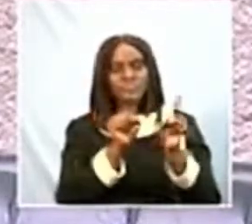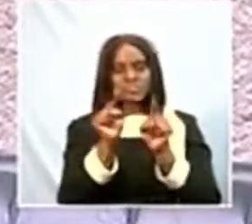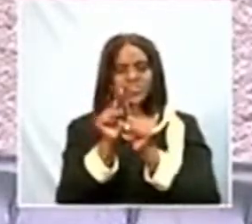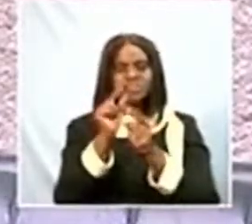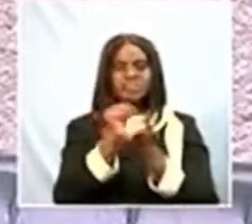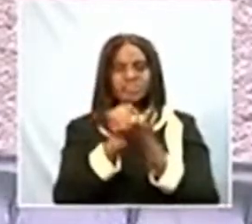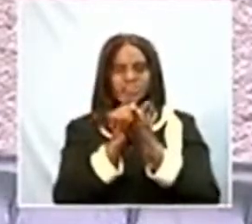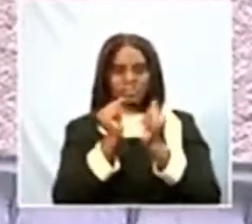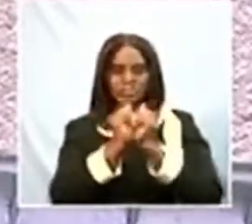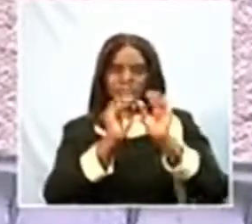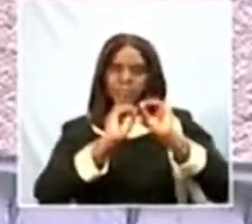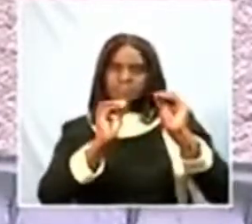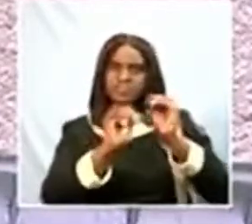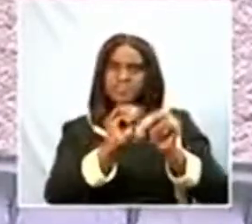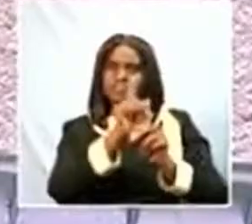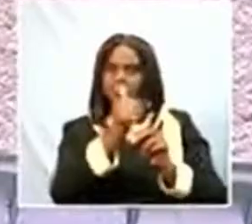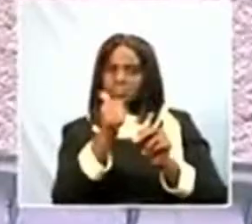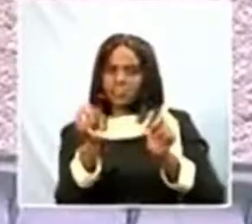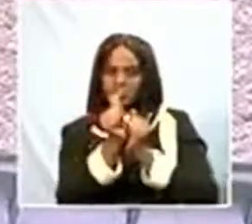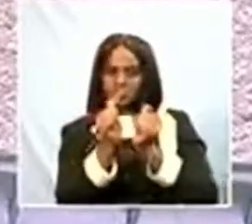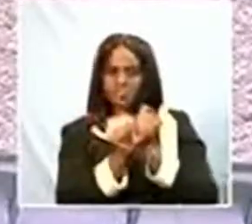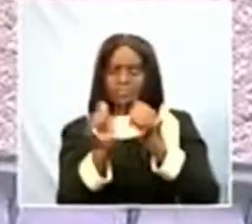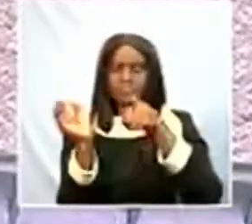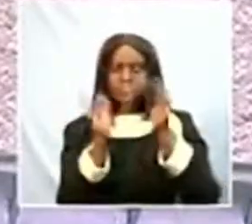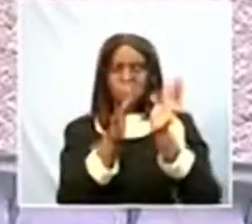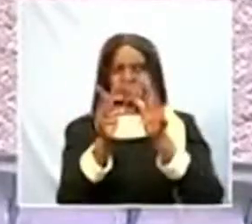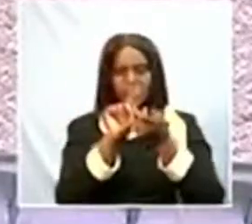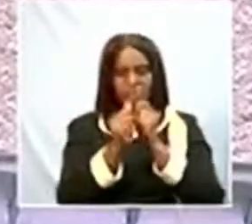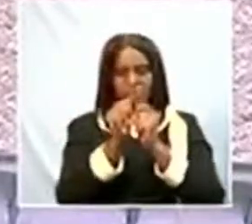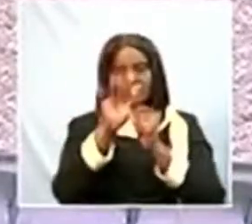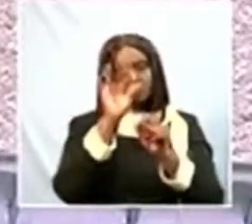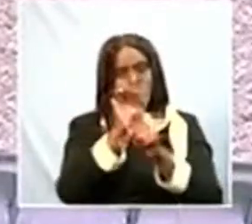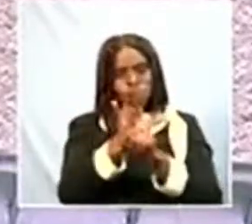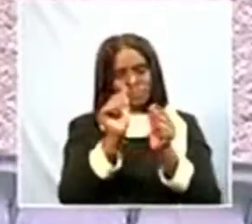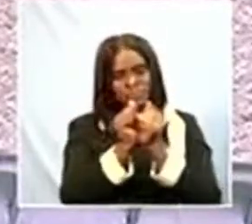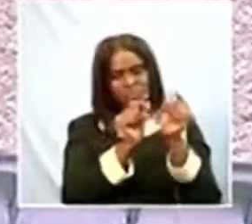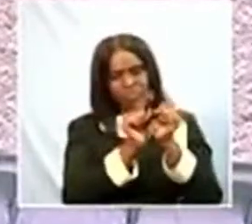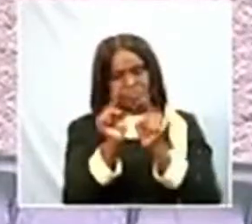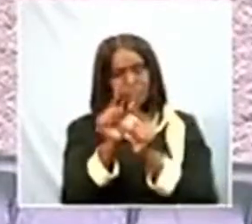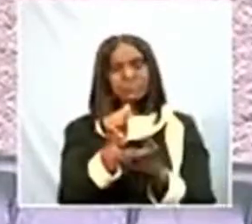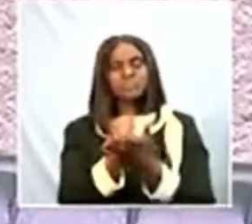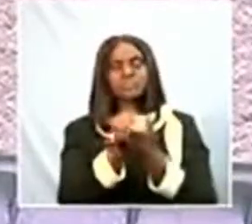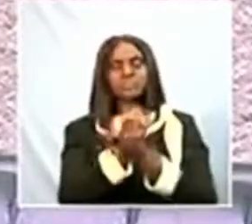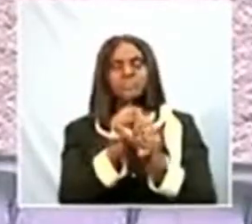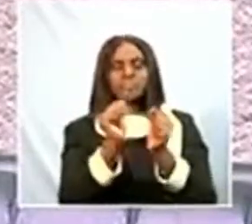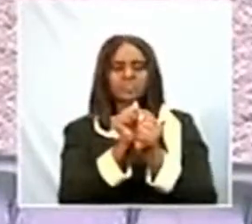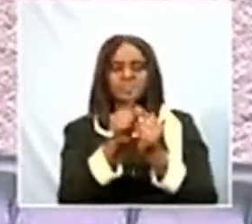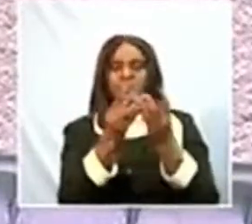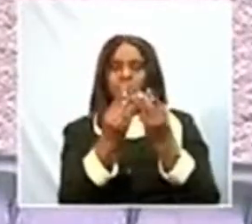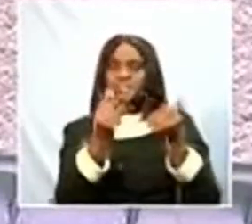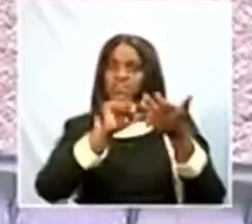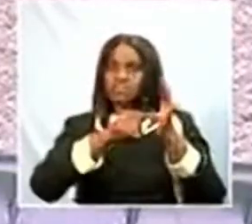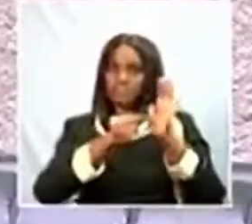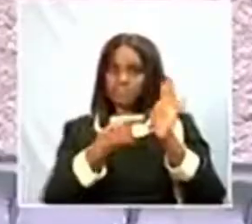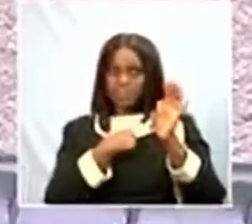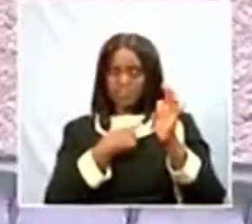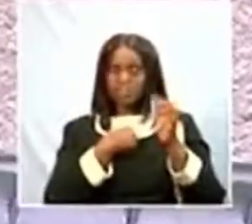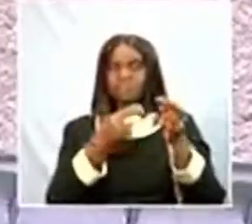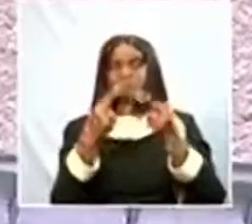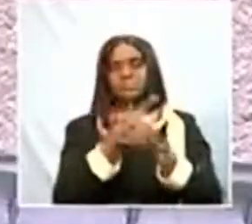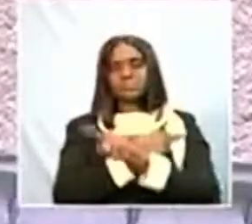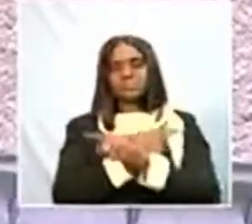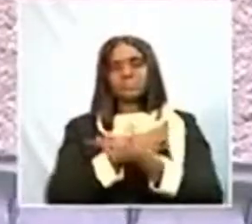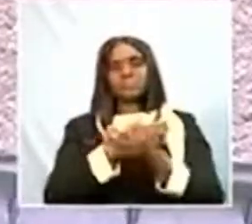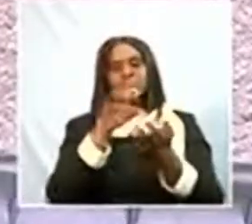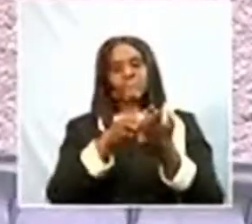educating each other about climate change, its impacts, and also mitigations. With these few points, I rest my case.